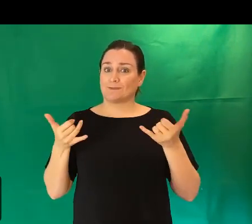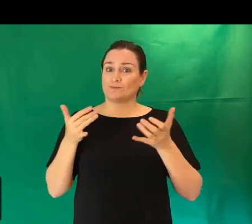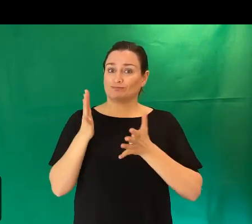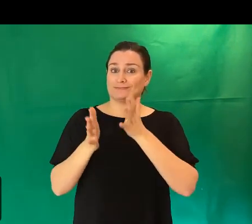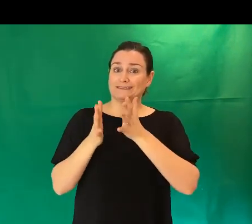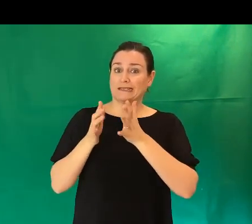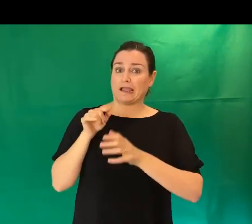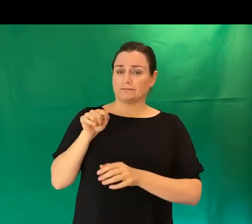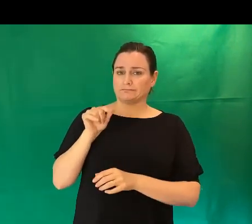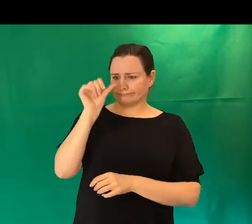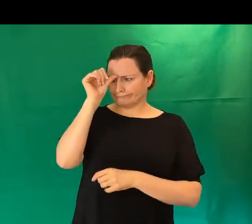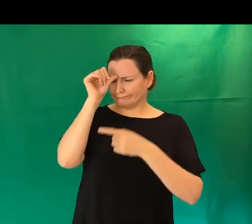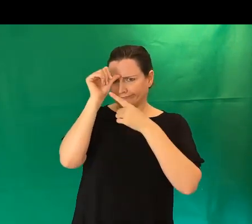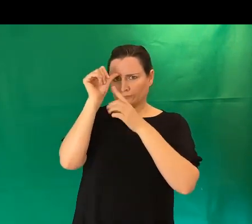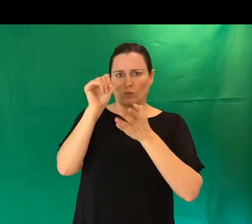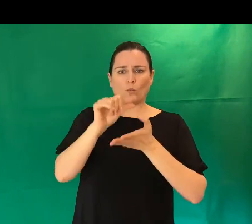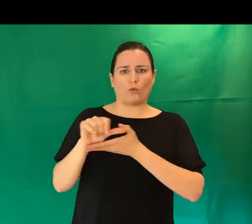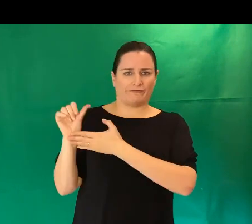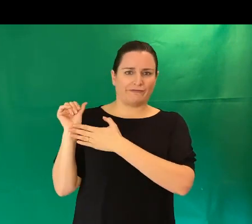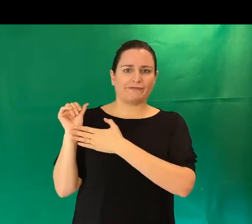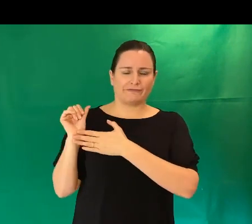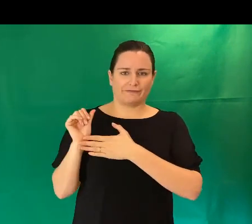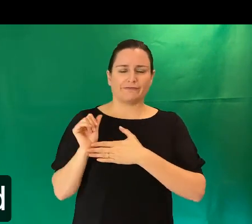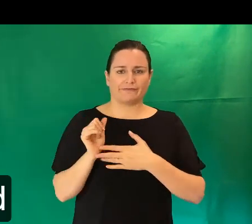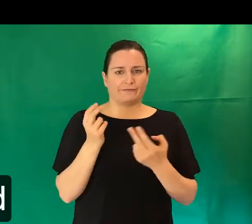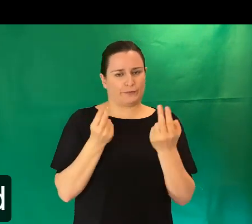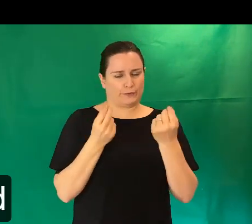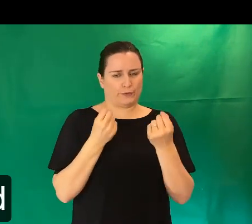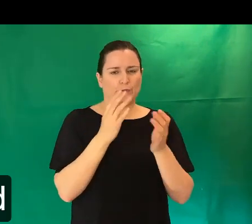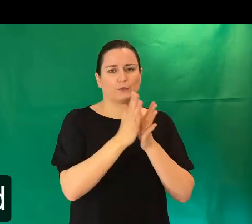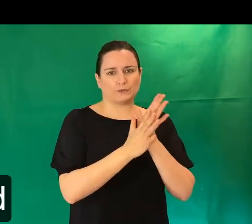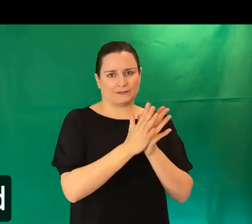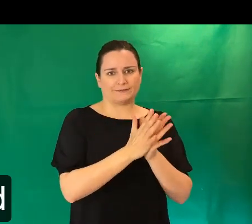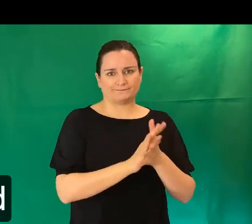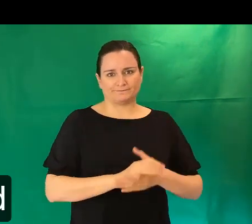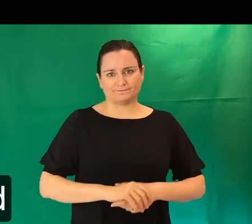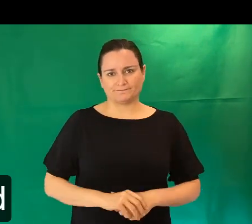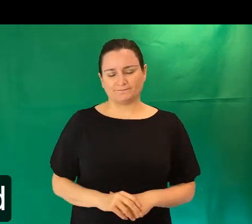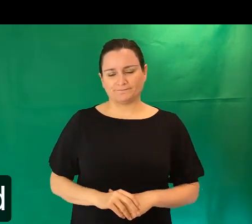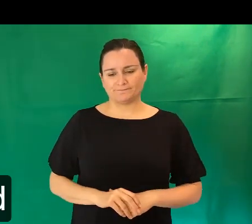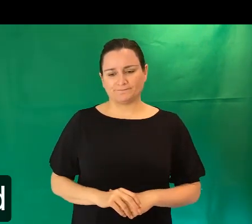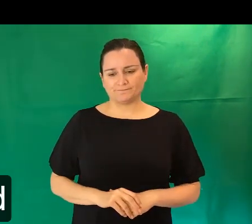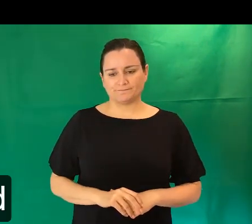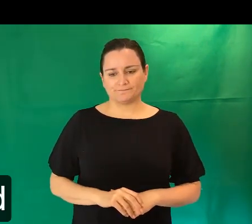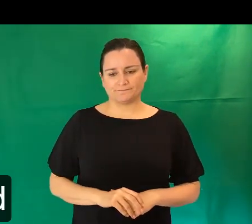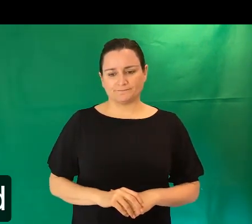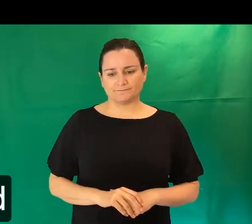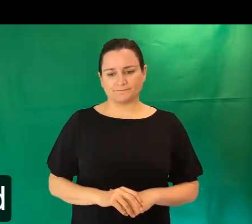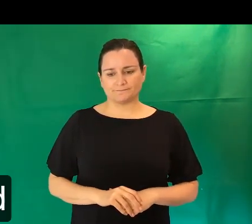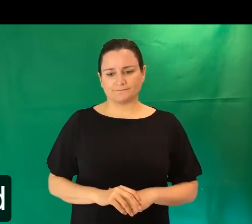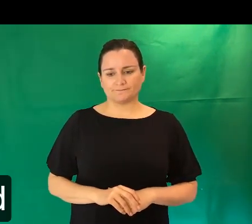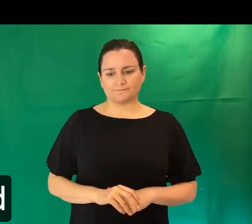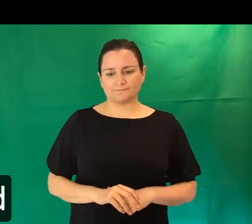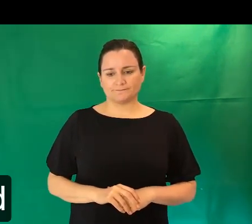gradually becoming obsolete, being replaced by a different sign for India.